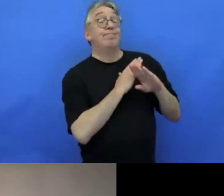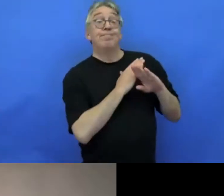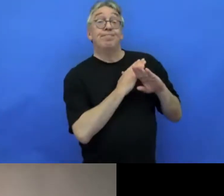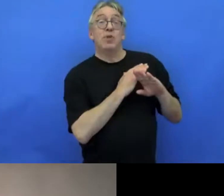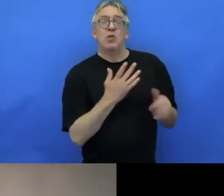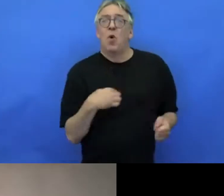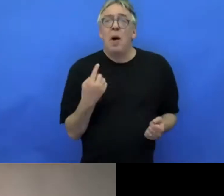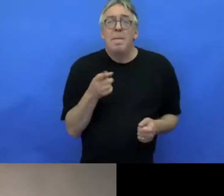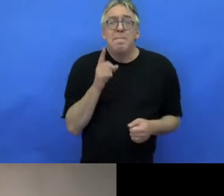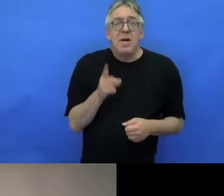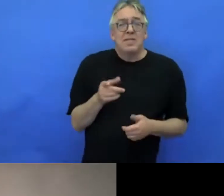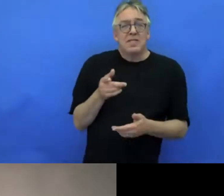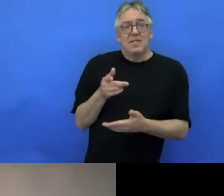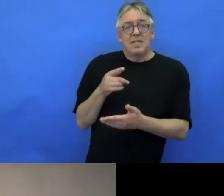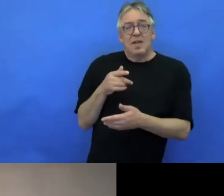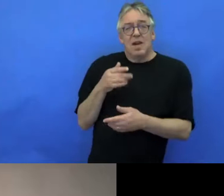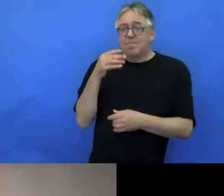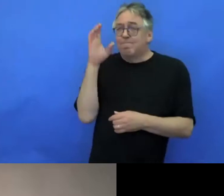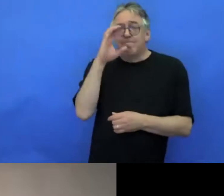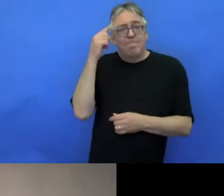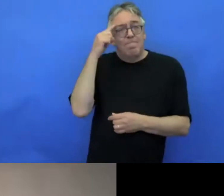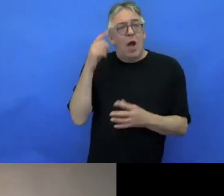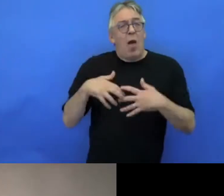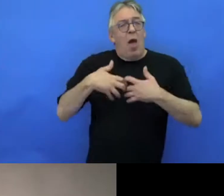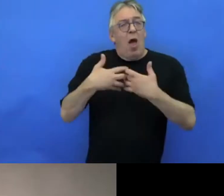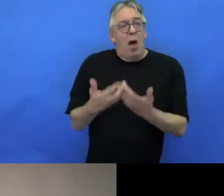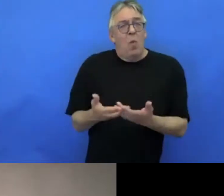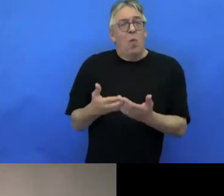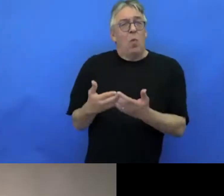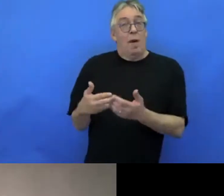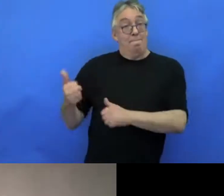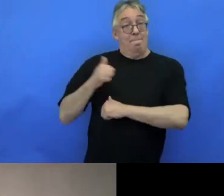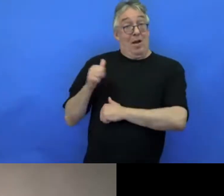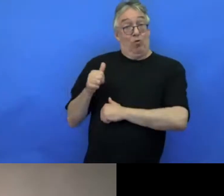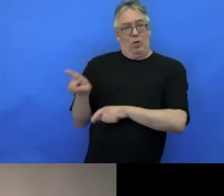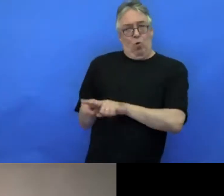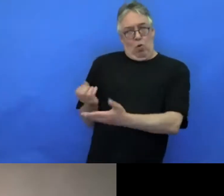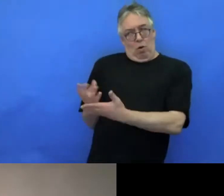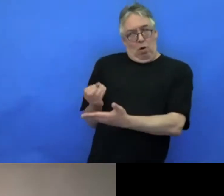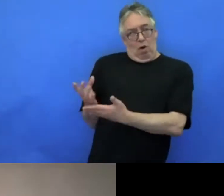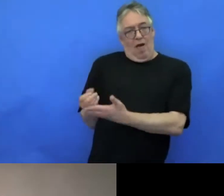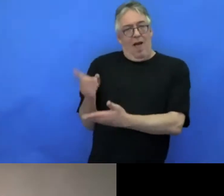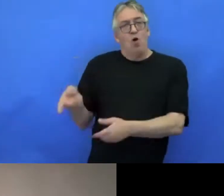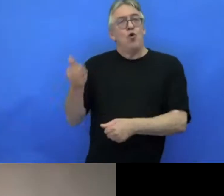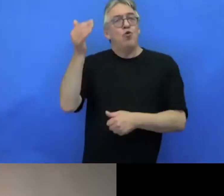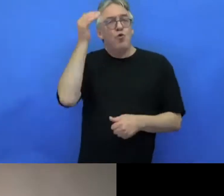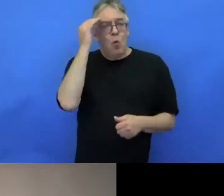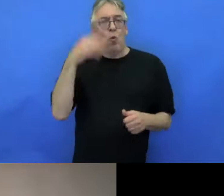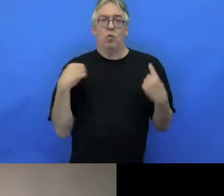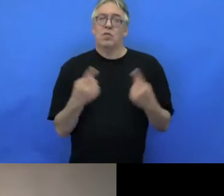be able to hear directly also from the lived experiences of persons with disabilities, as well